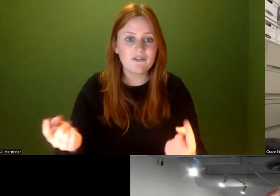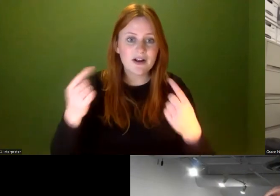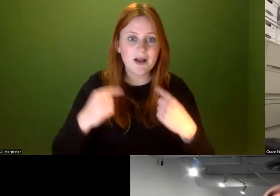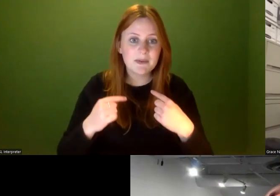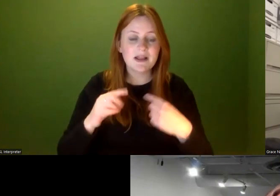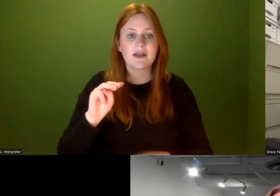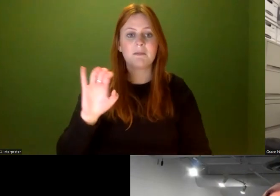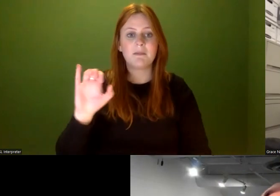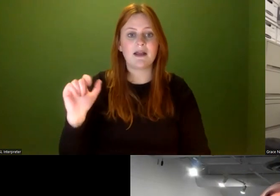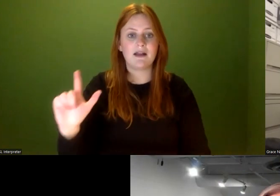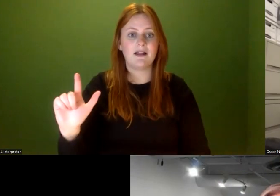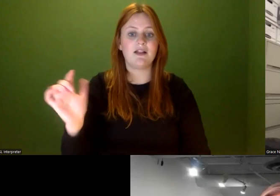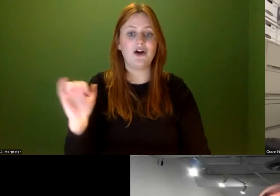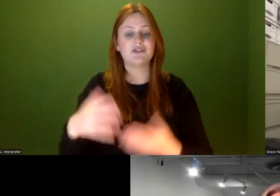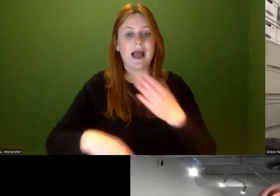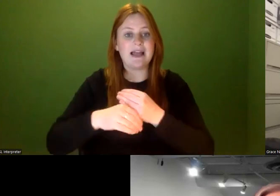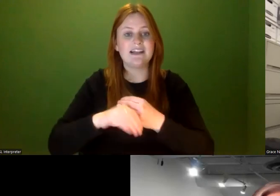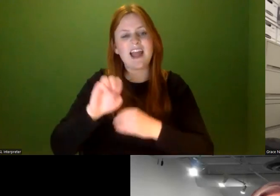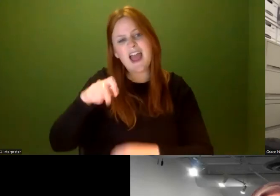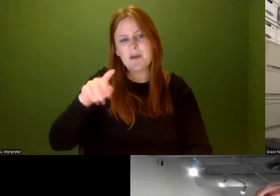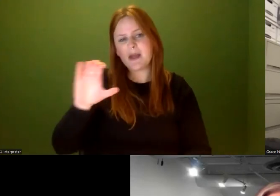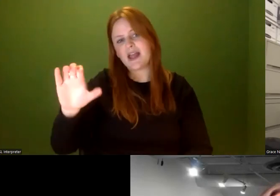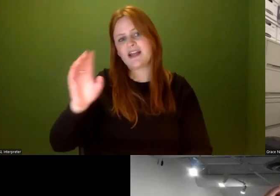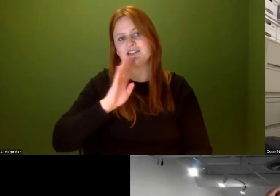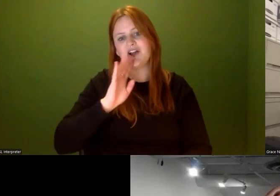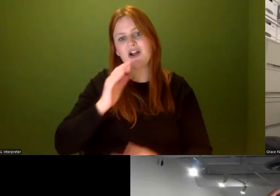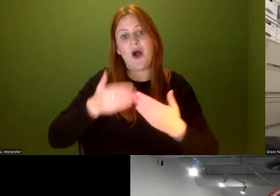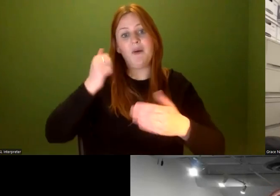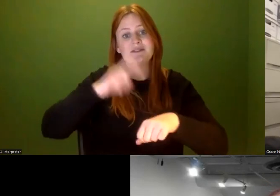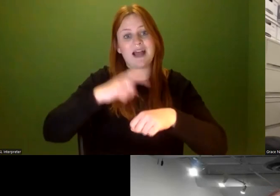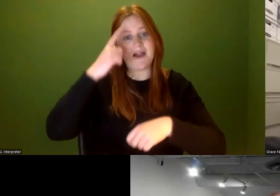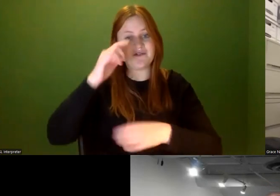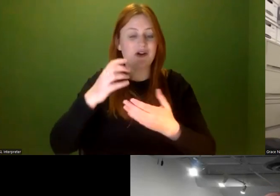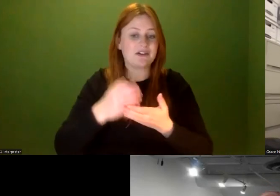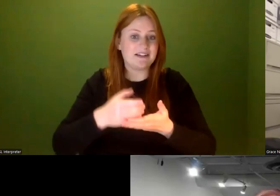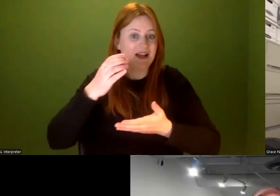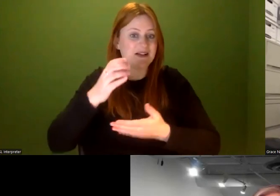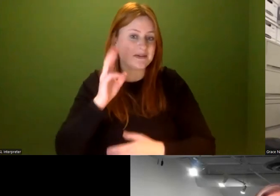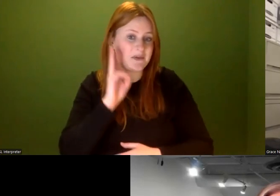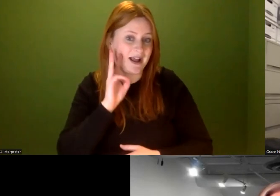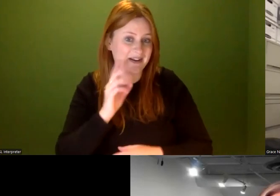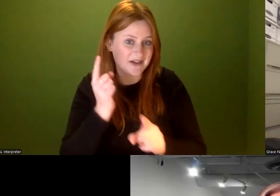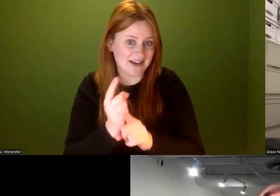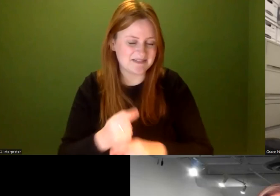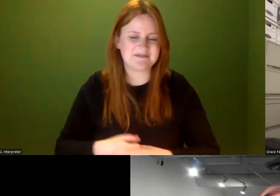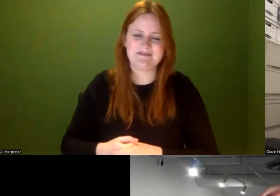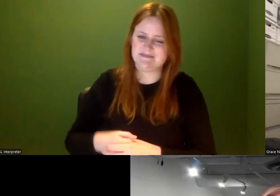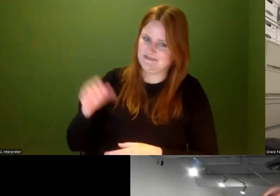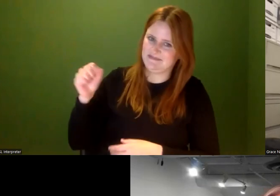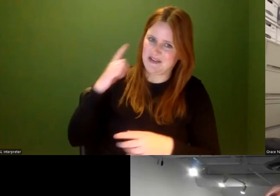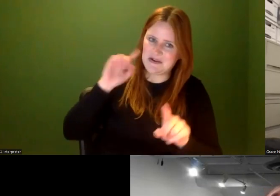Michael actually has added epic talk, almost time for a glass of wine. I agree, fantastic.